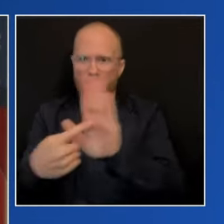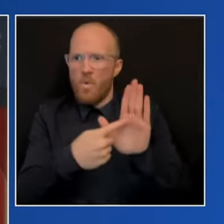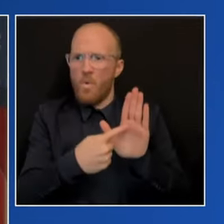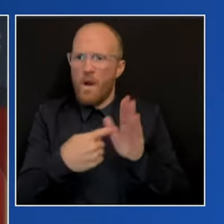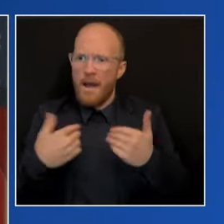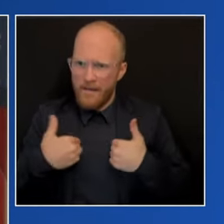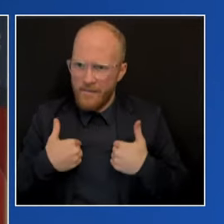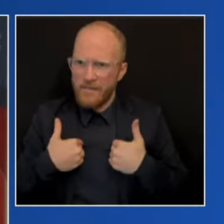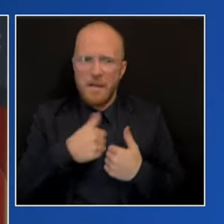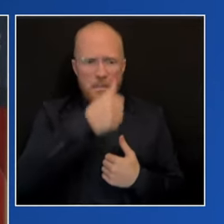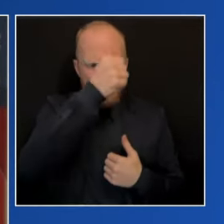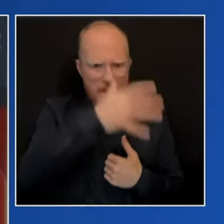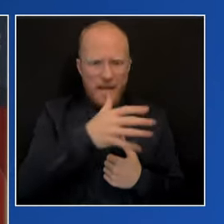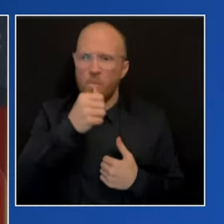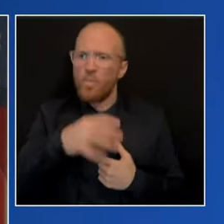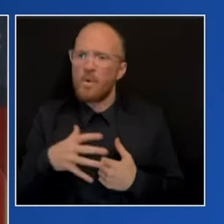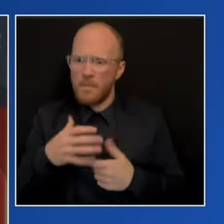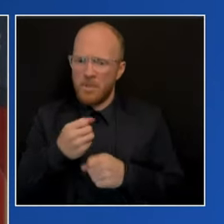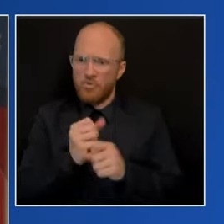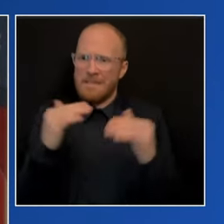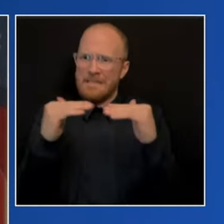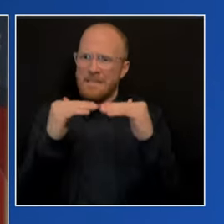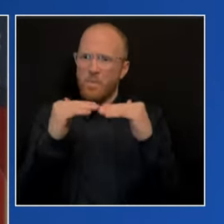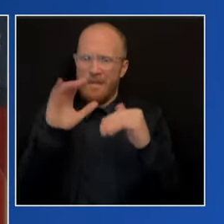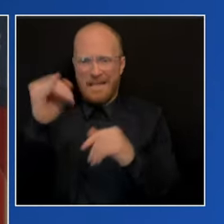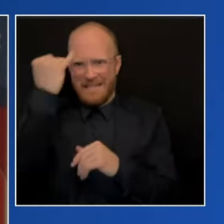men and women are created equal. It's an idea